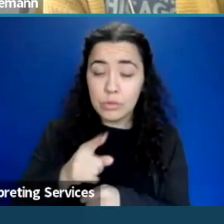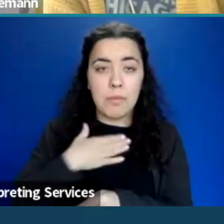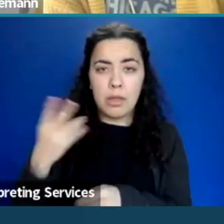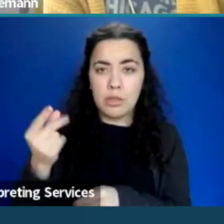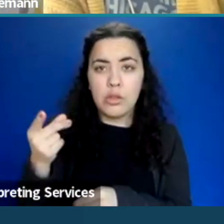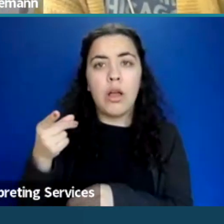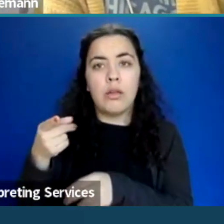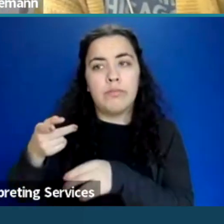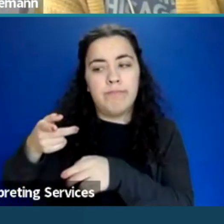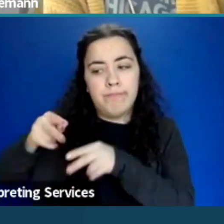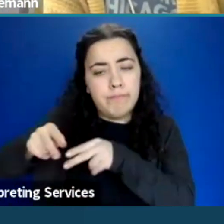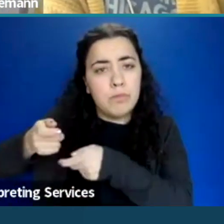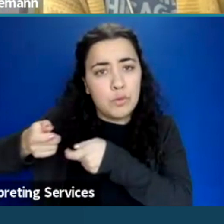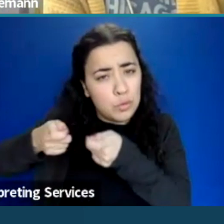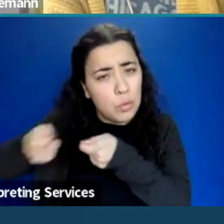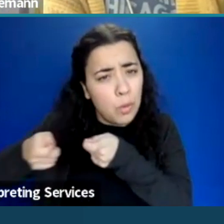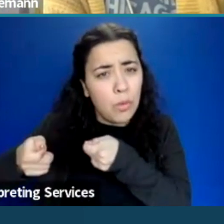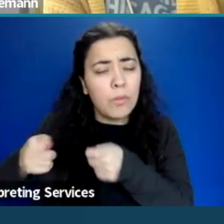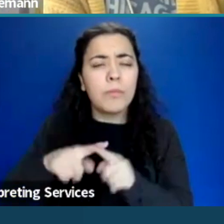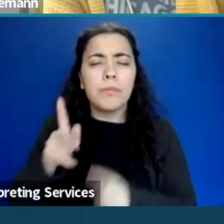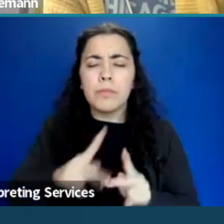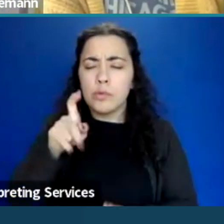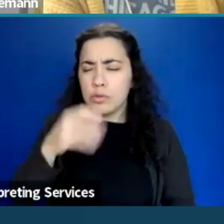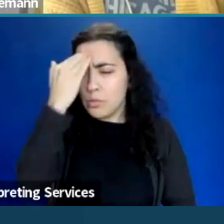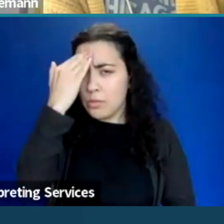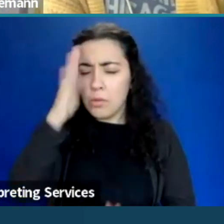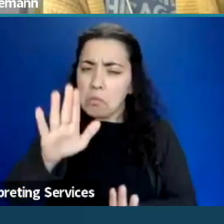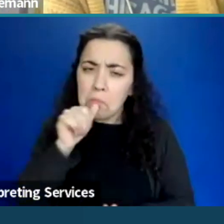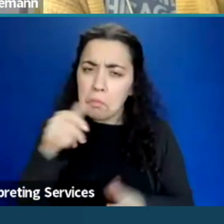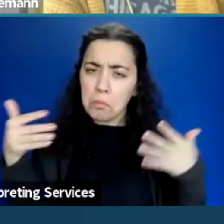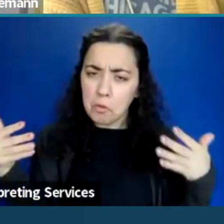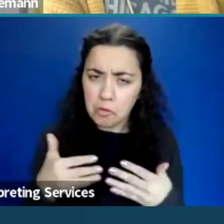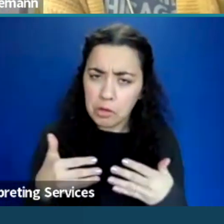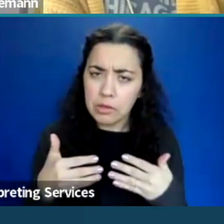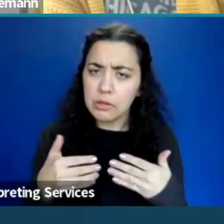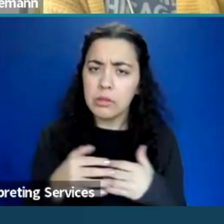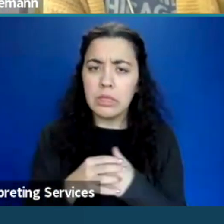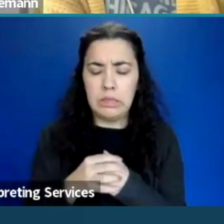control. But people should know, don't be afraid.